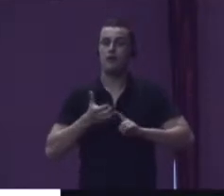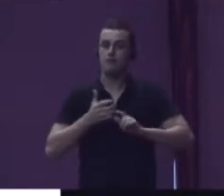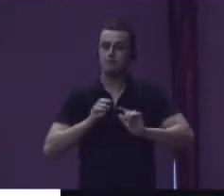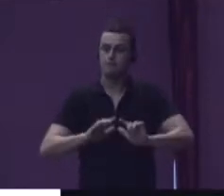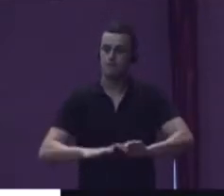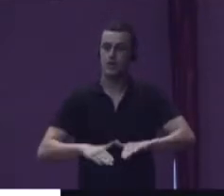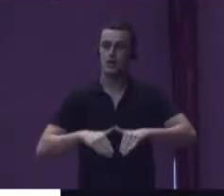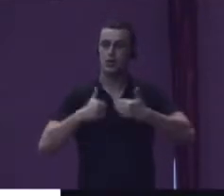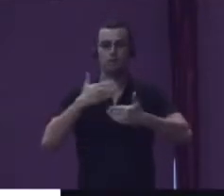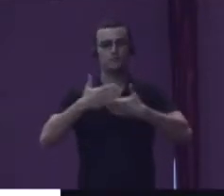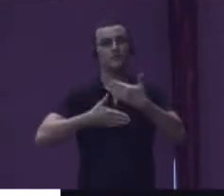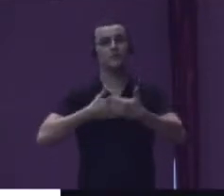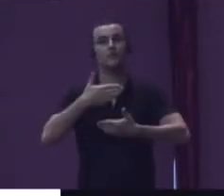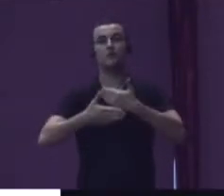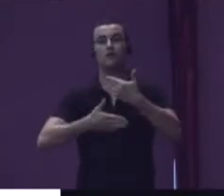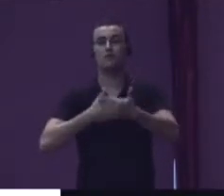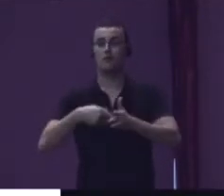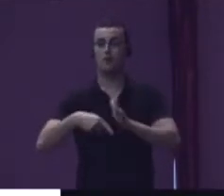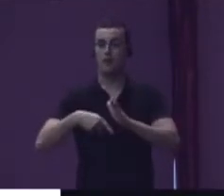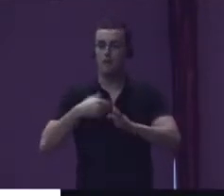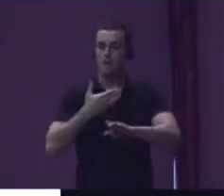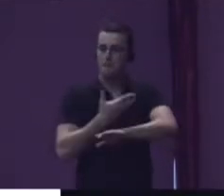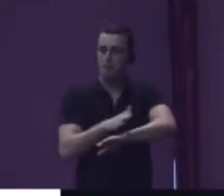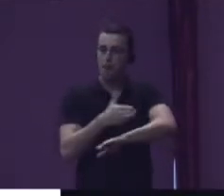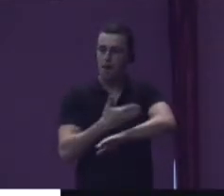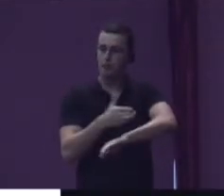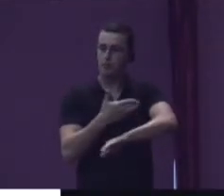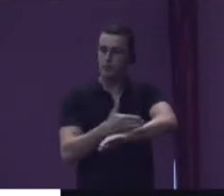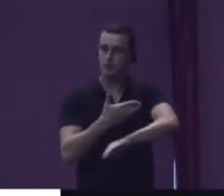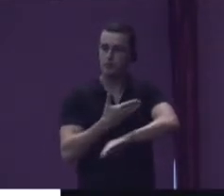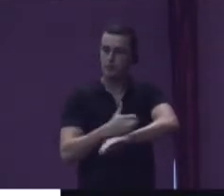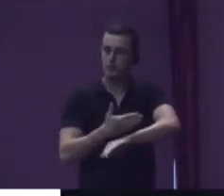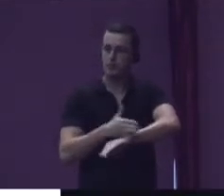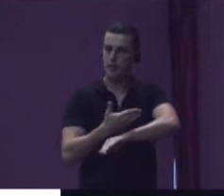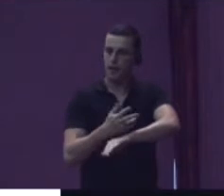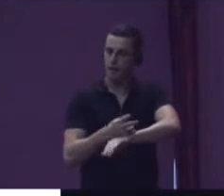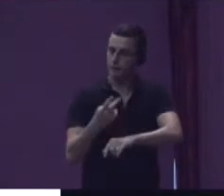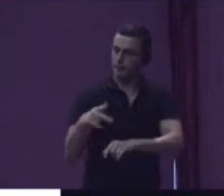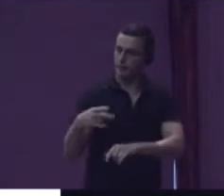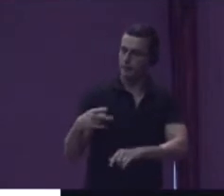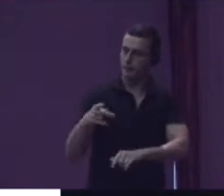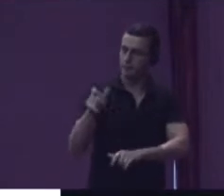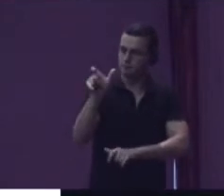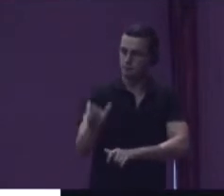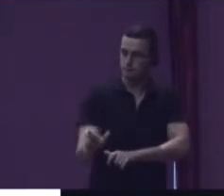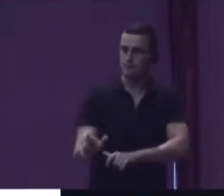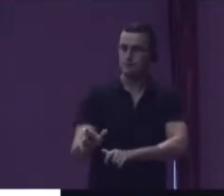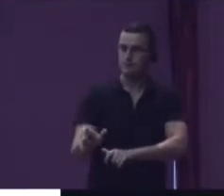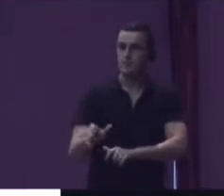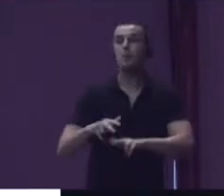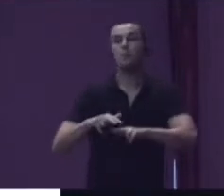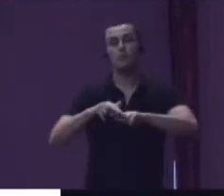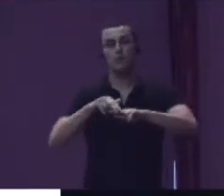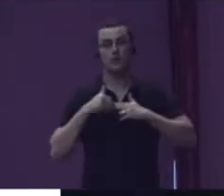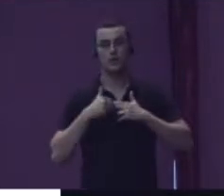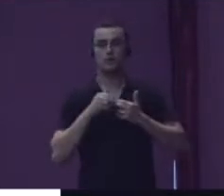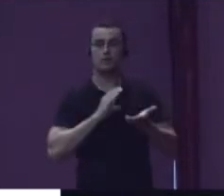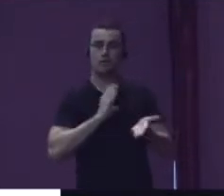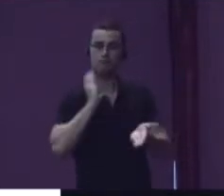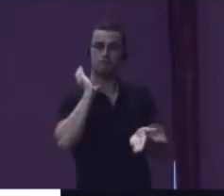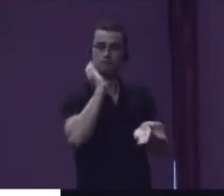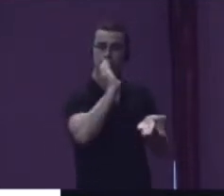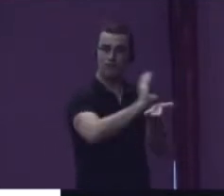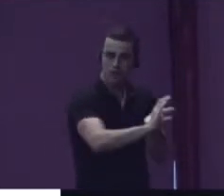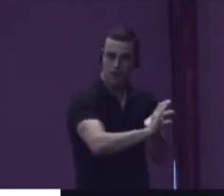And they sponsored training programs. They then decided, after the Millennial Development